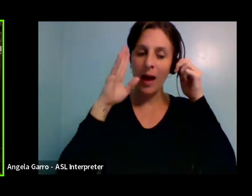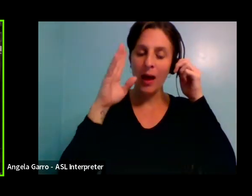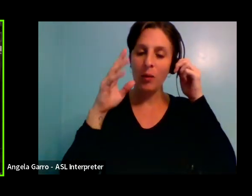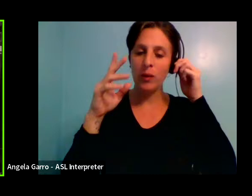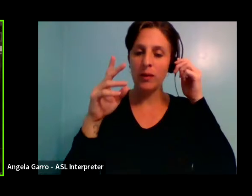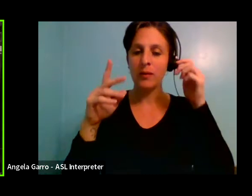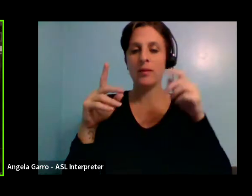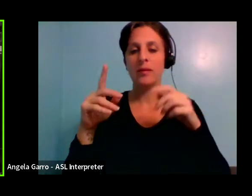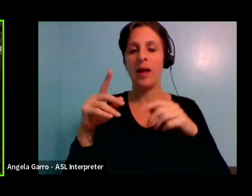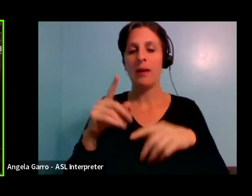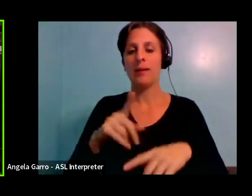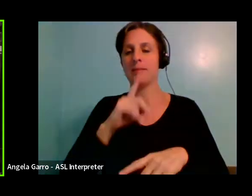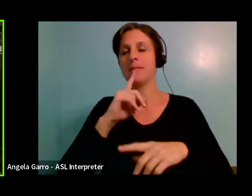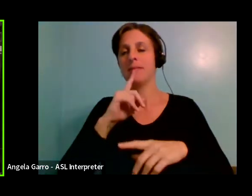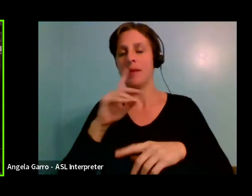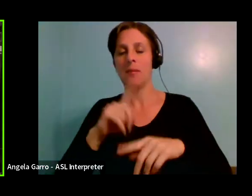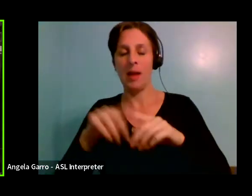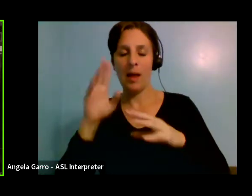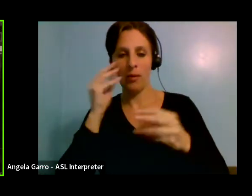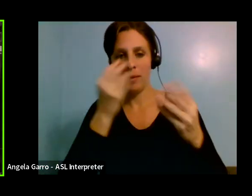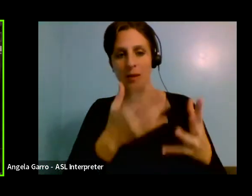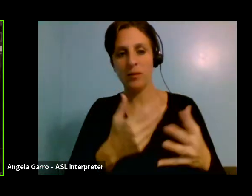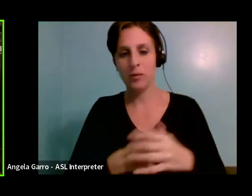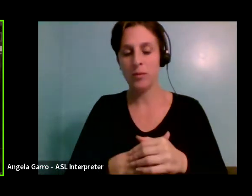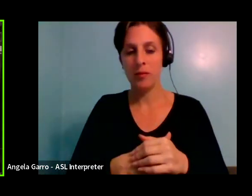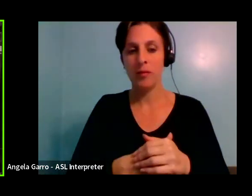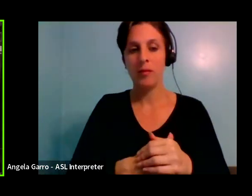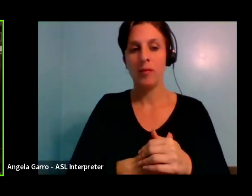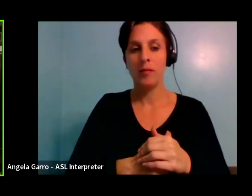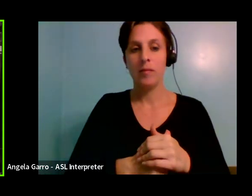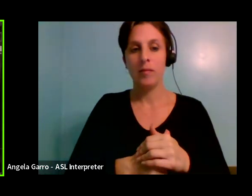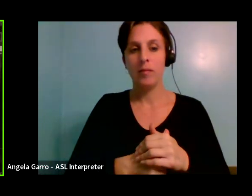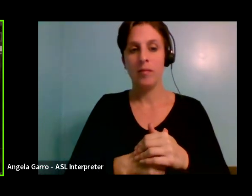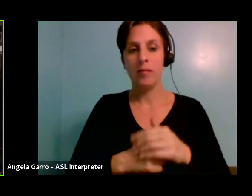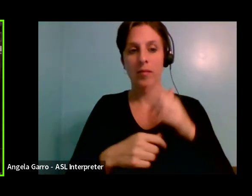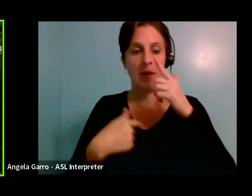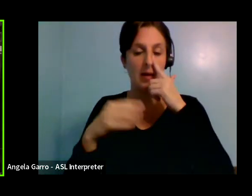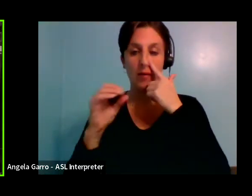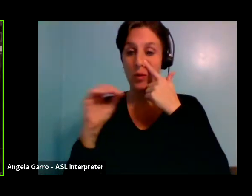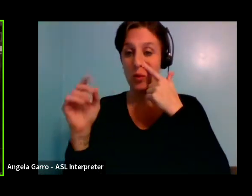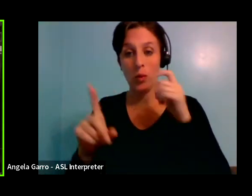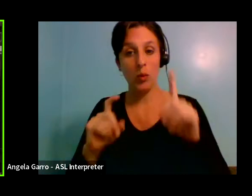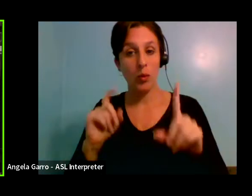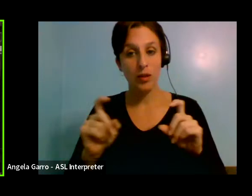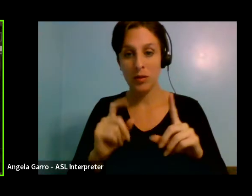I'll get back to you. Okay, thank you. And I don't have any questions.